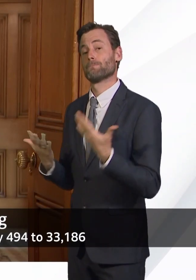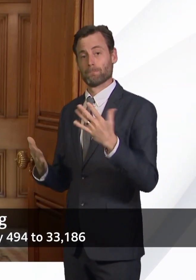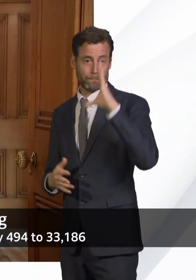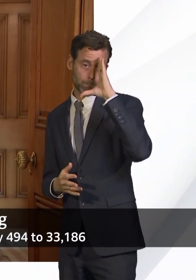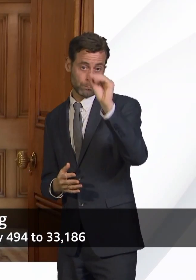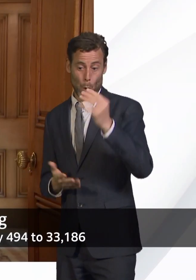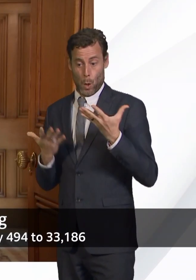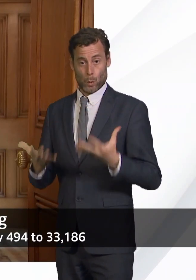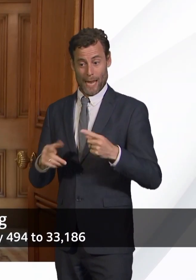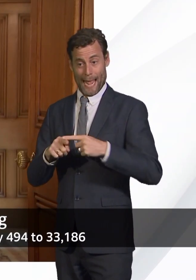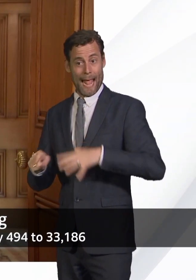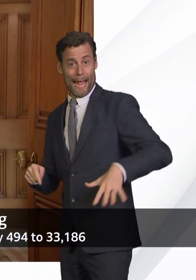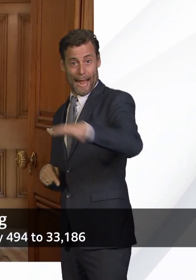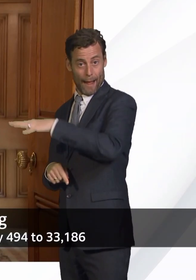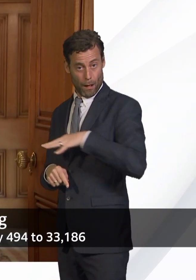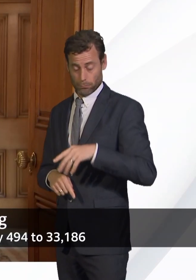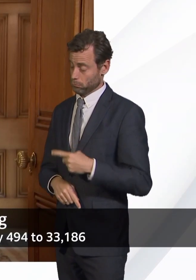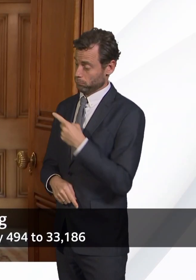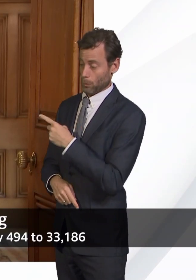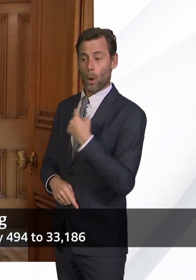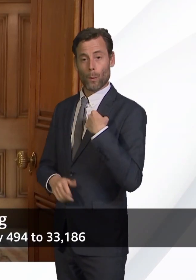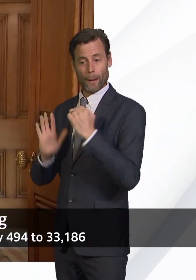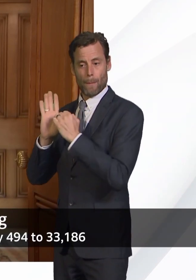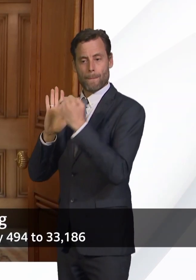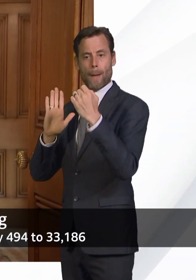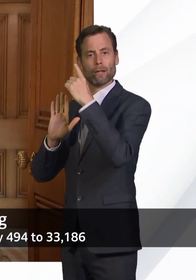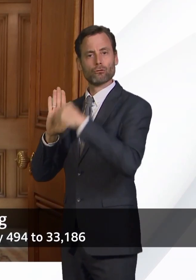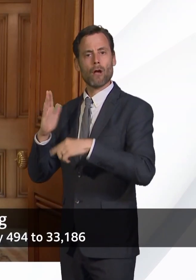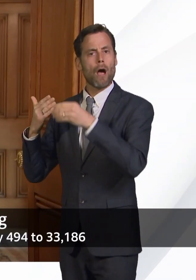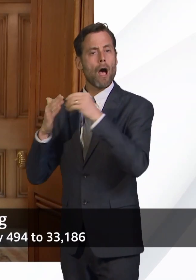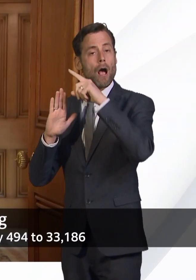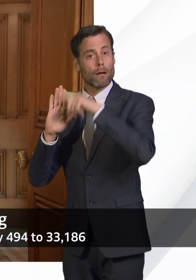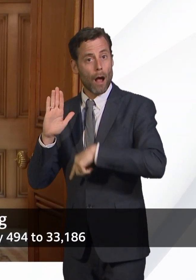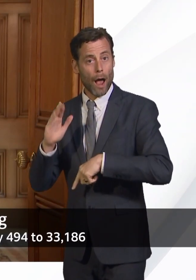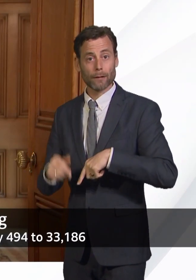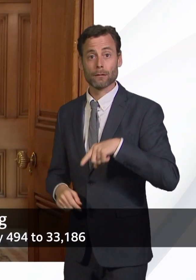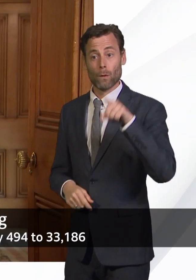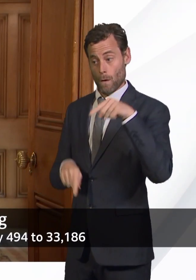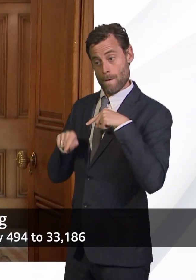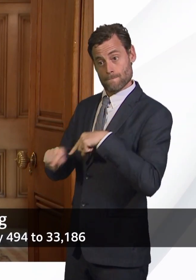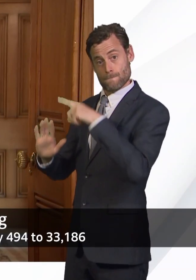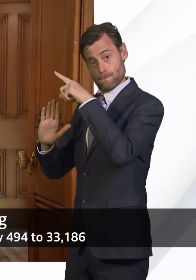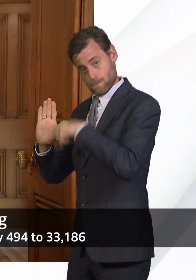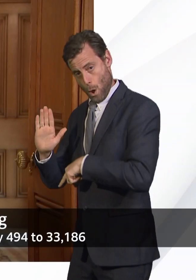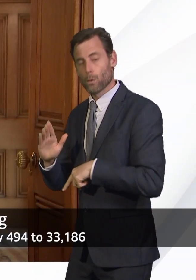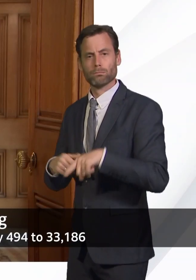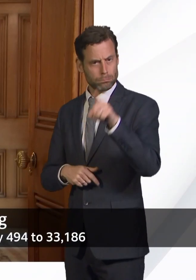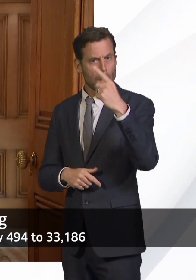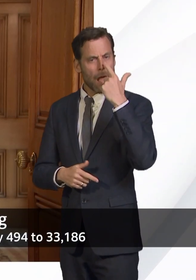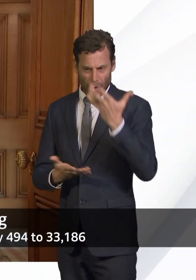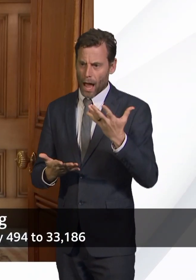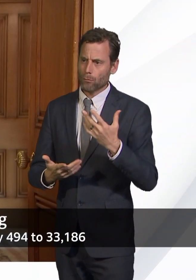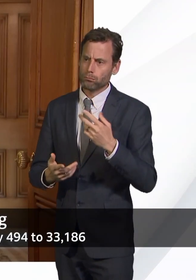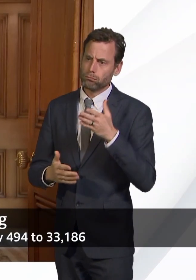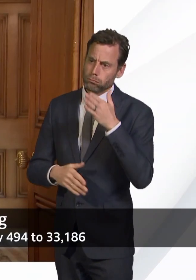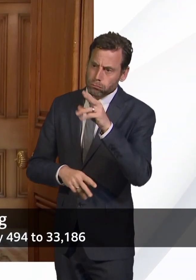follow the new guidance that we've published on gov.uk. When the lockdown was announced in March, we changed the